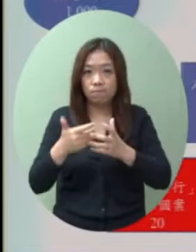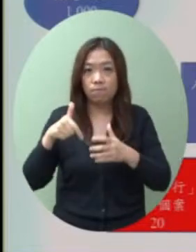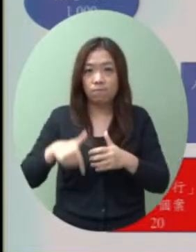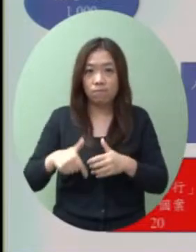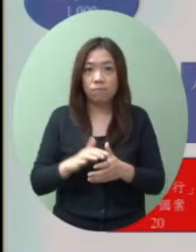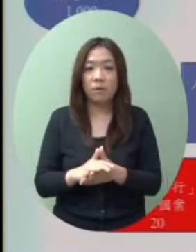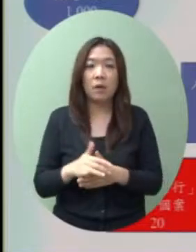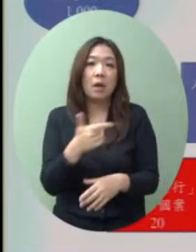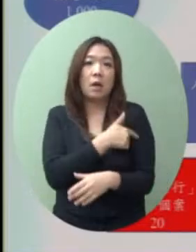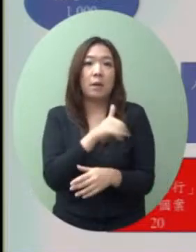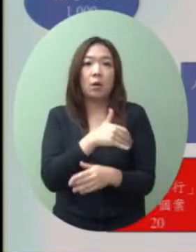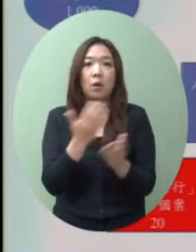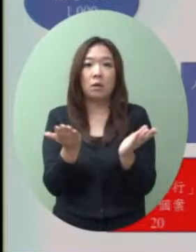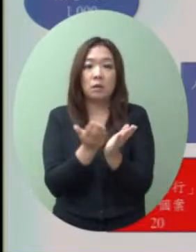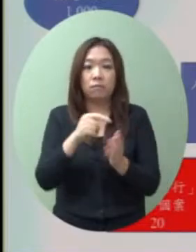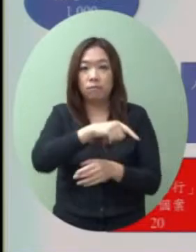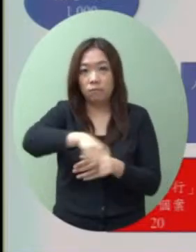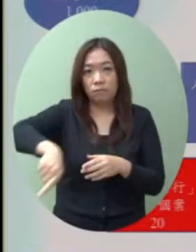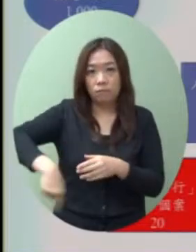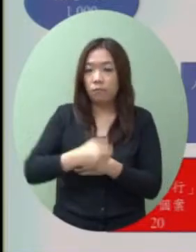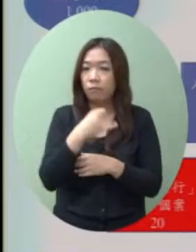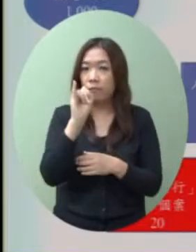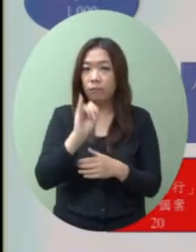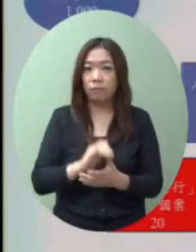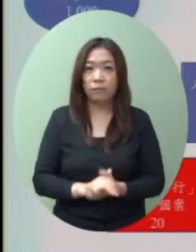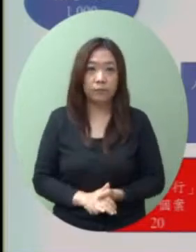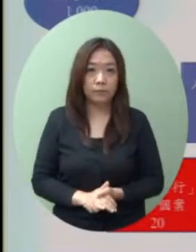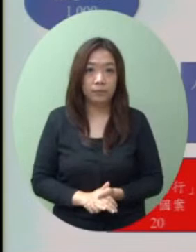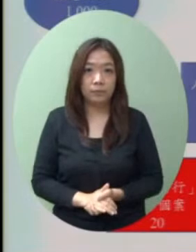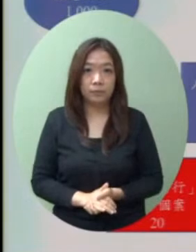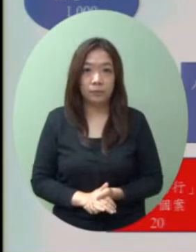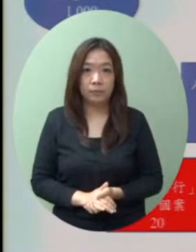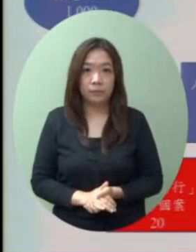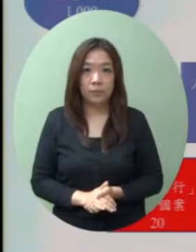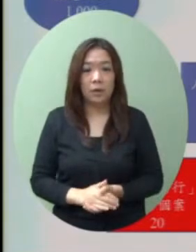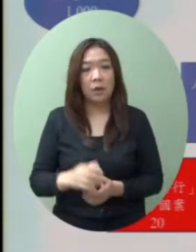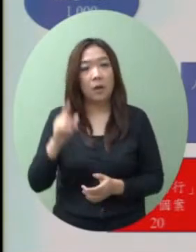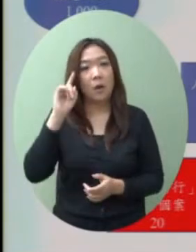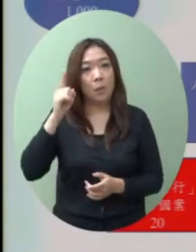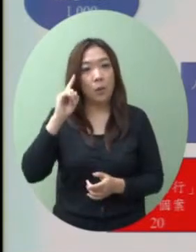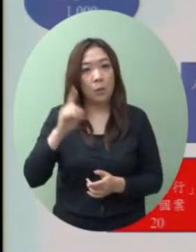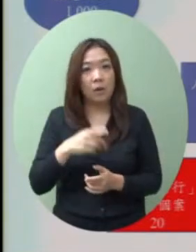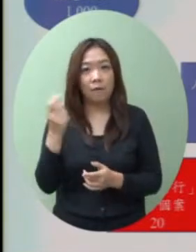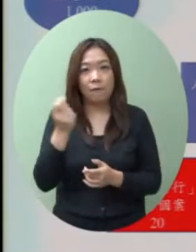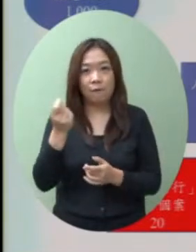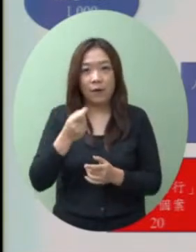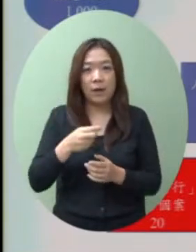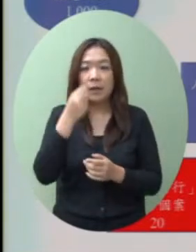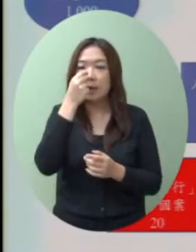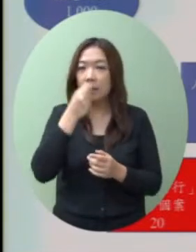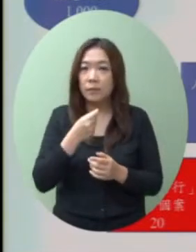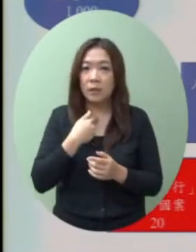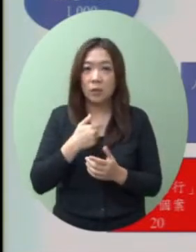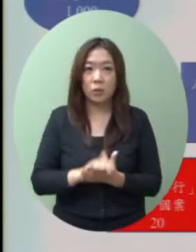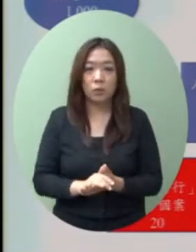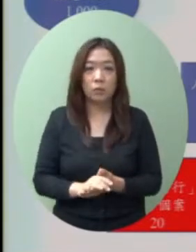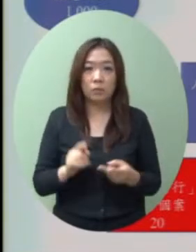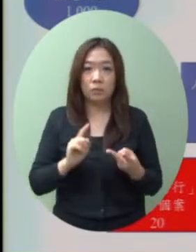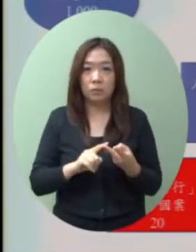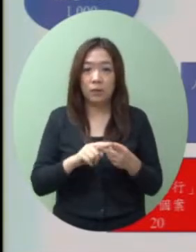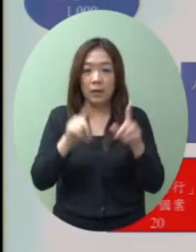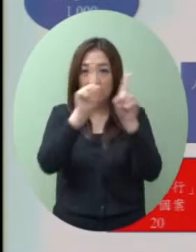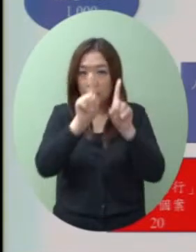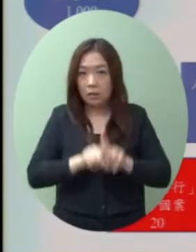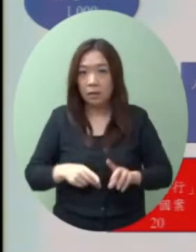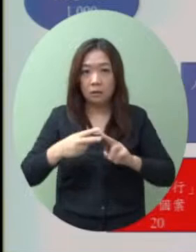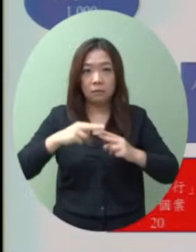are not allowed to enter premises where there is active checking of vaccine passes. On top of that,